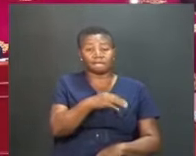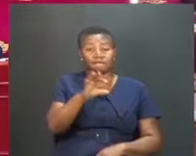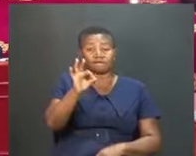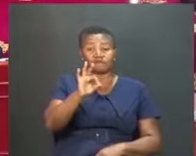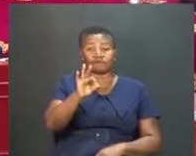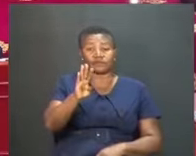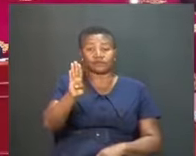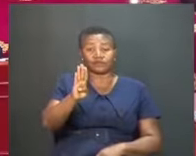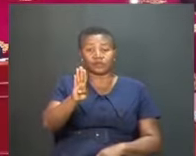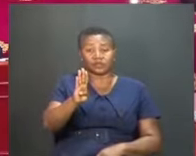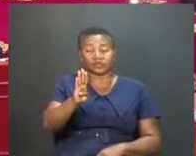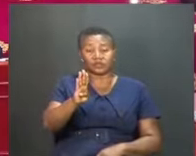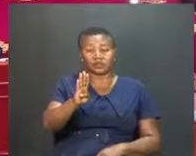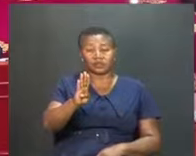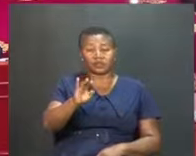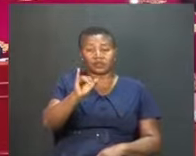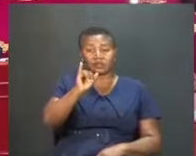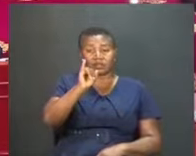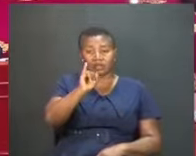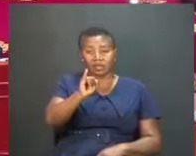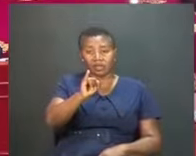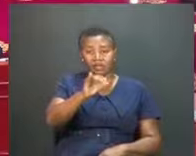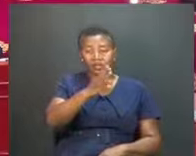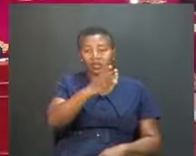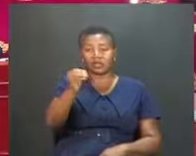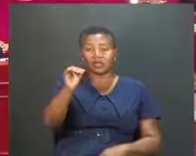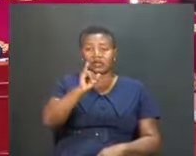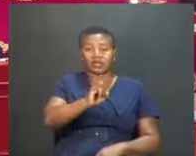9B, Roman 1 and Roman 2.